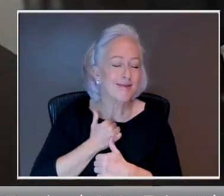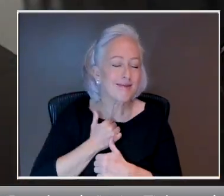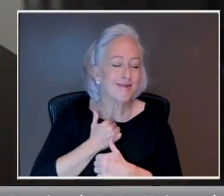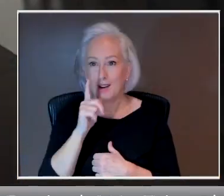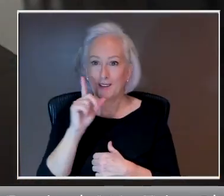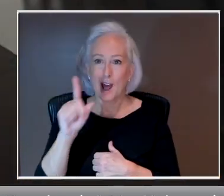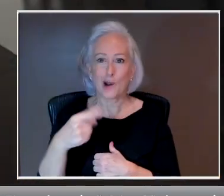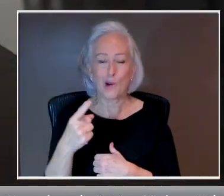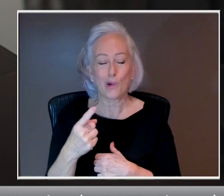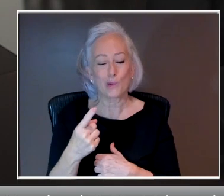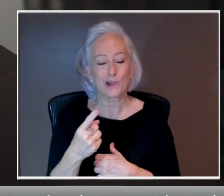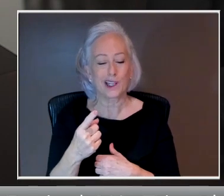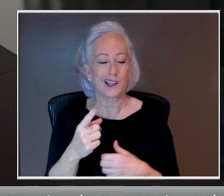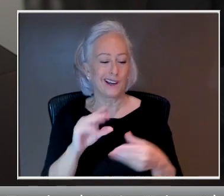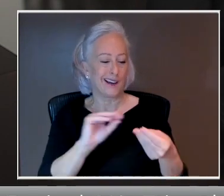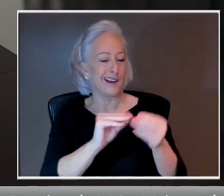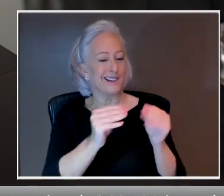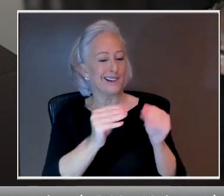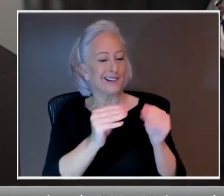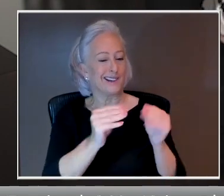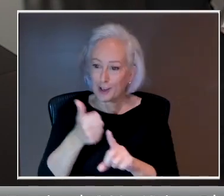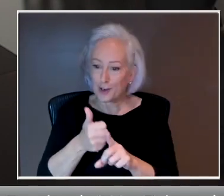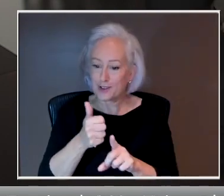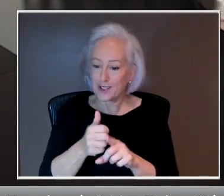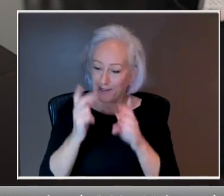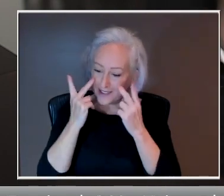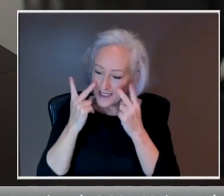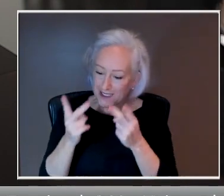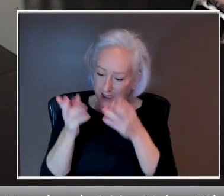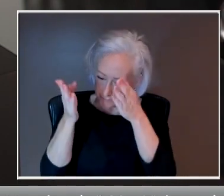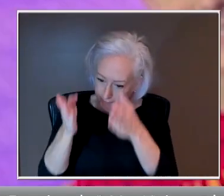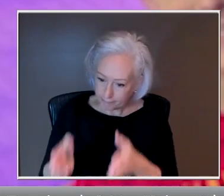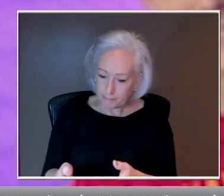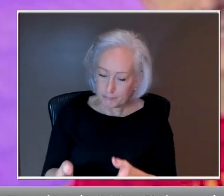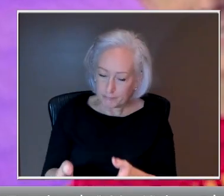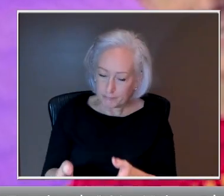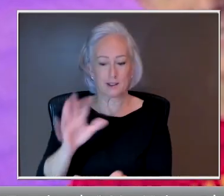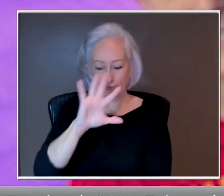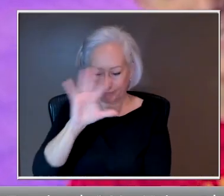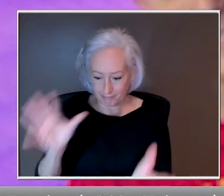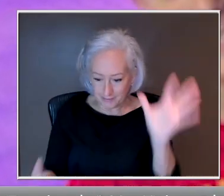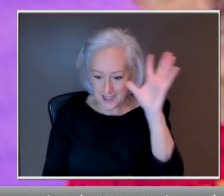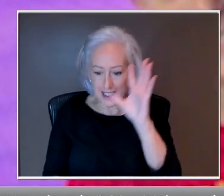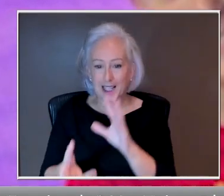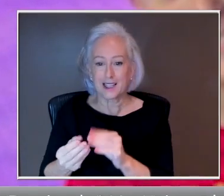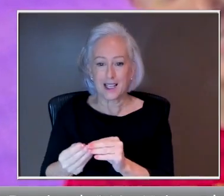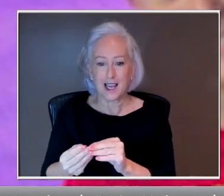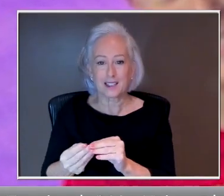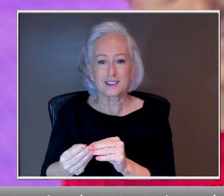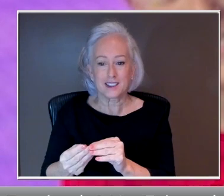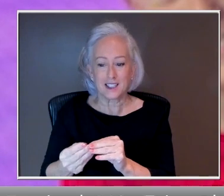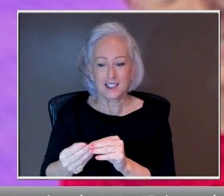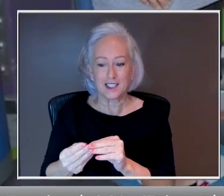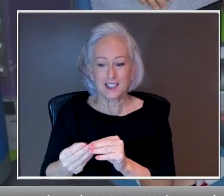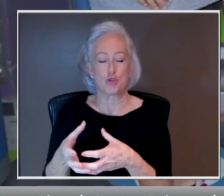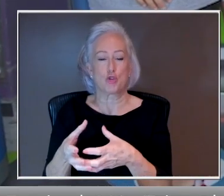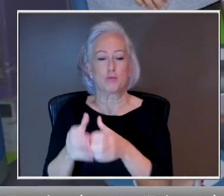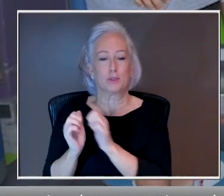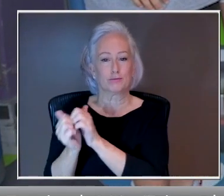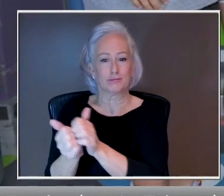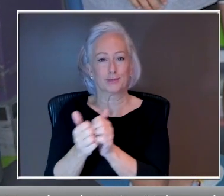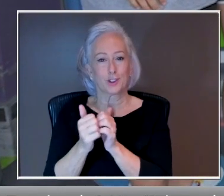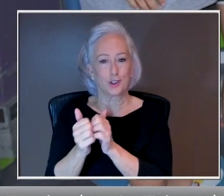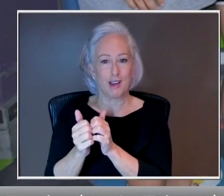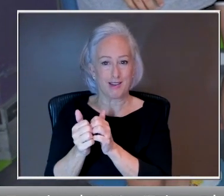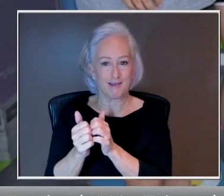everyday patient. They really do take care of you, and it's as a collective team. Without them, I don't know how I would have